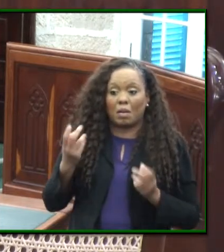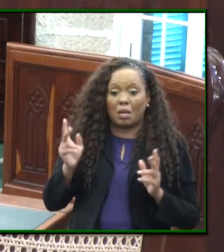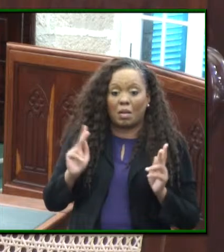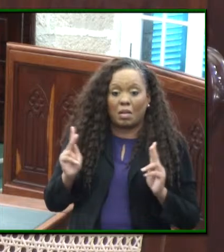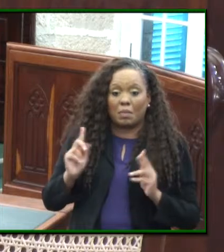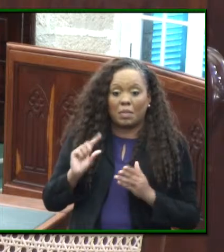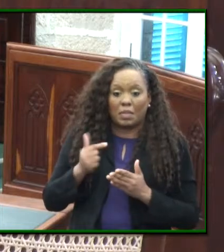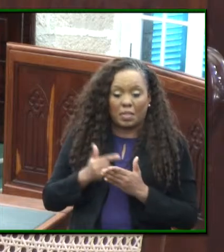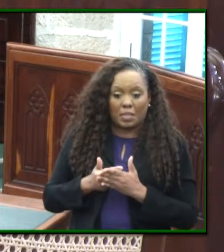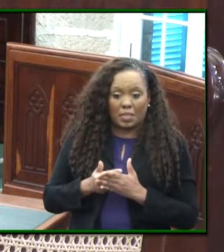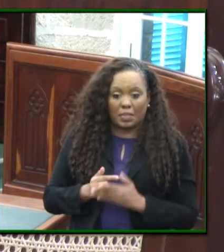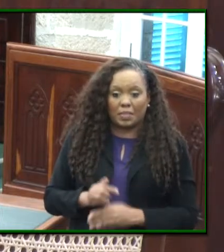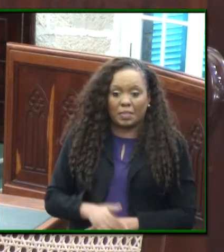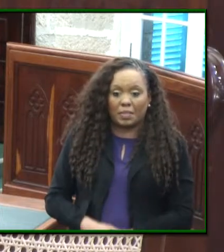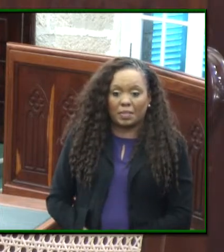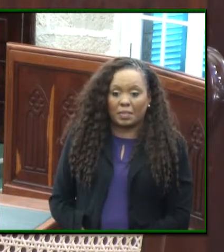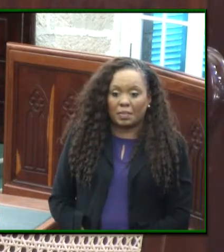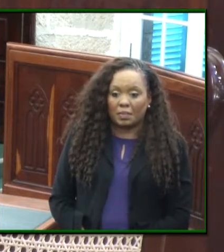to you.